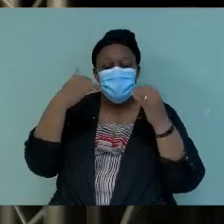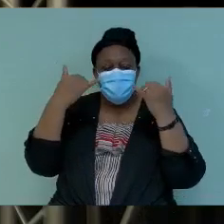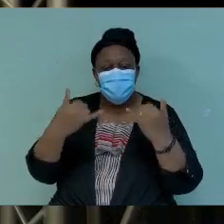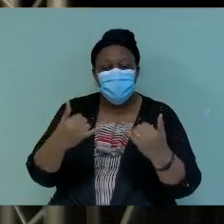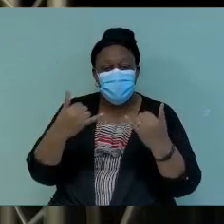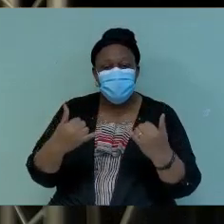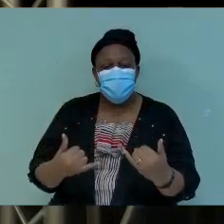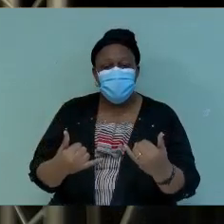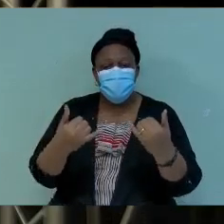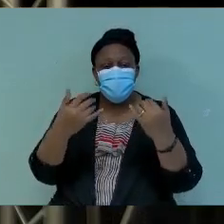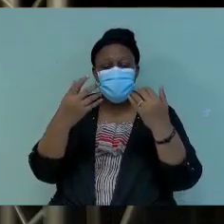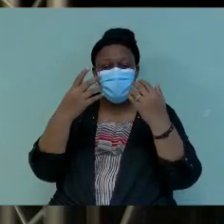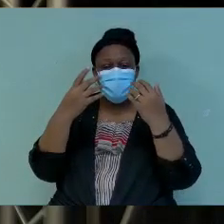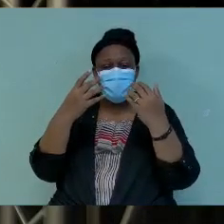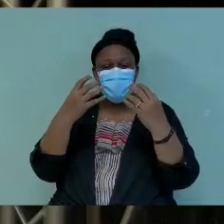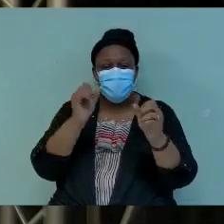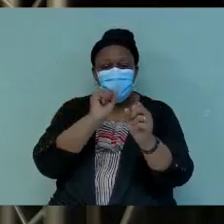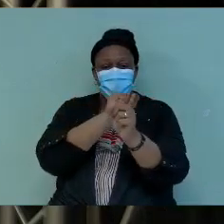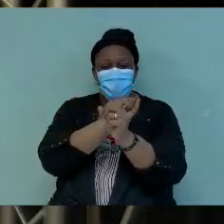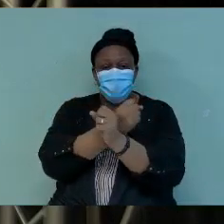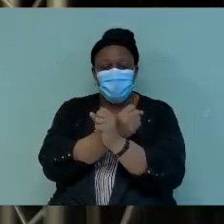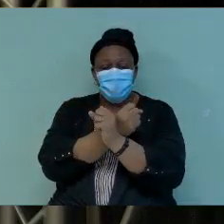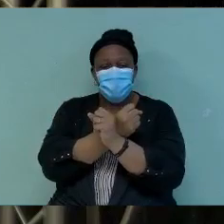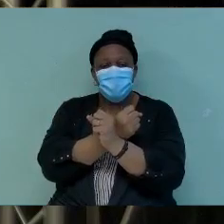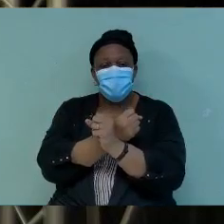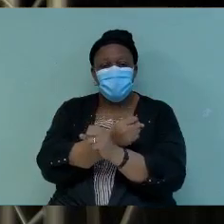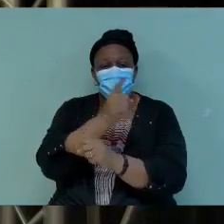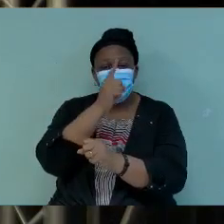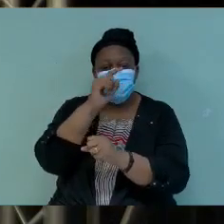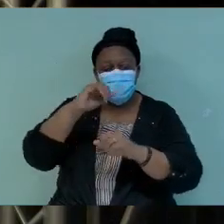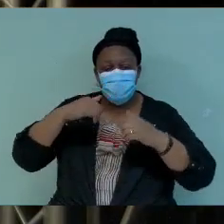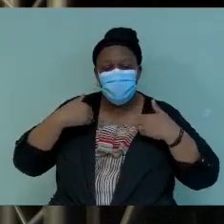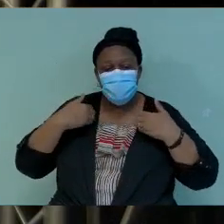murder of 22-year-old Clement Mills